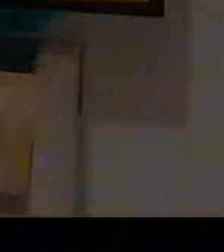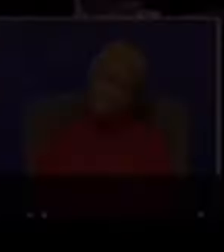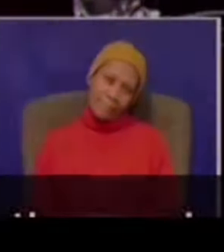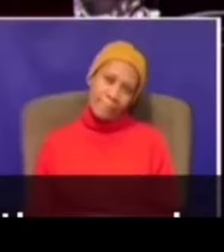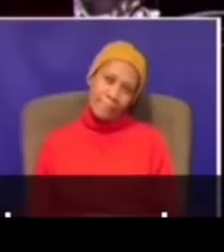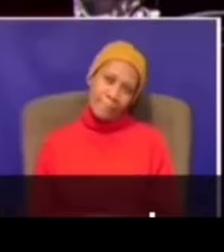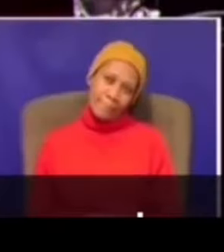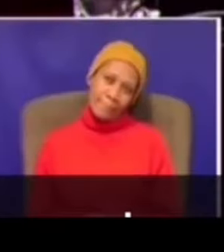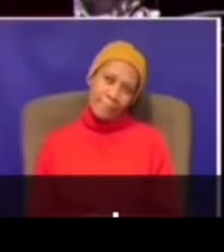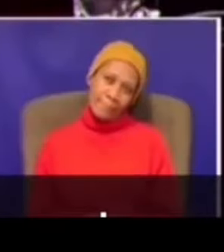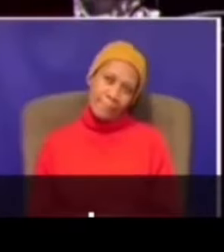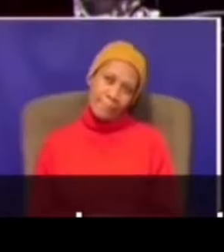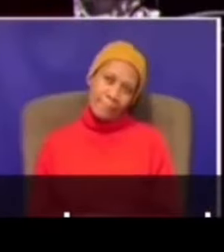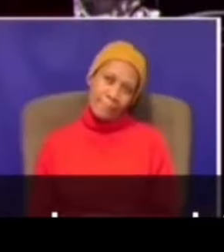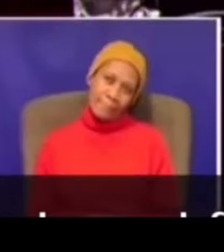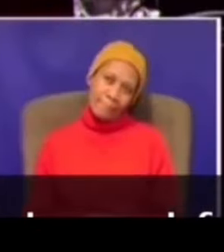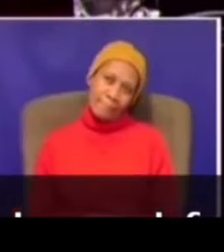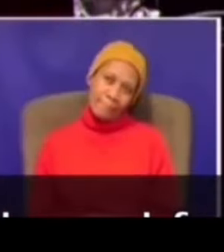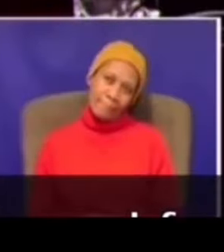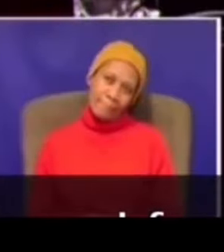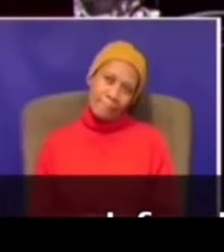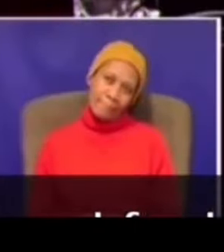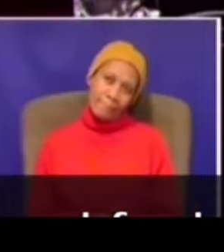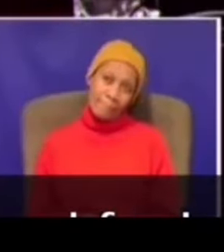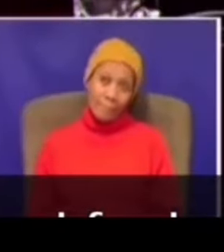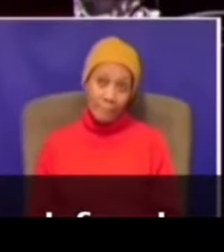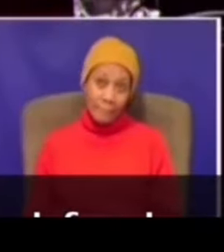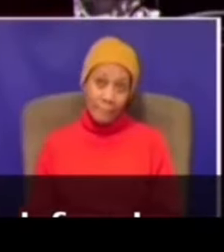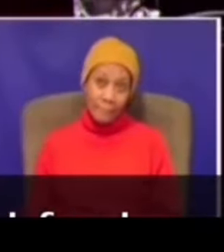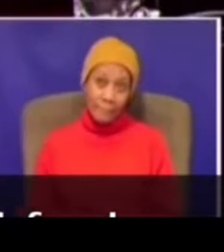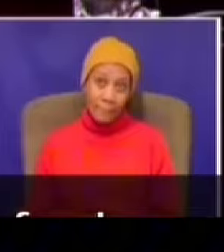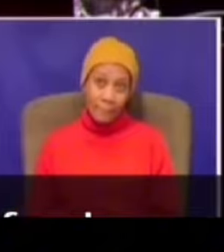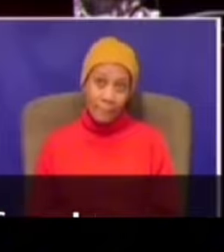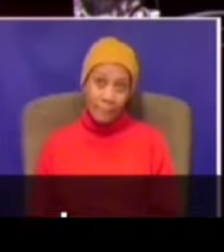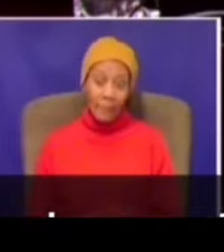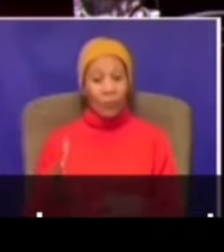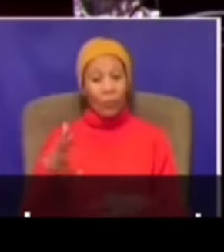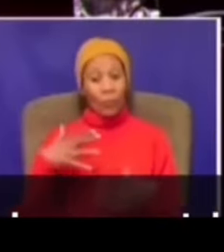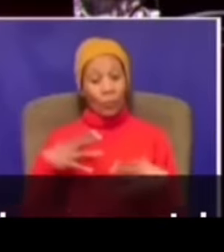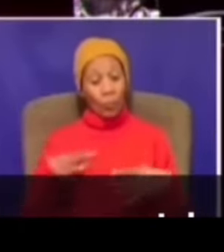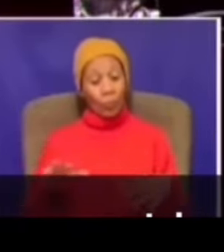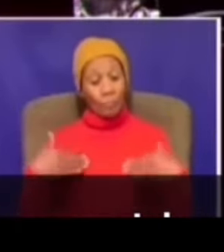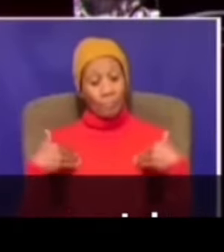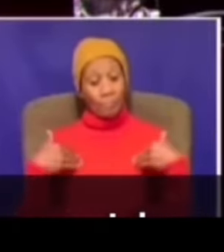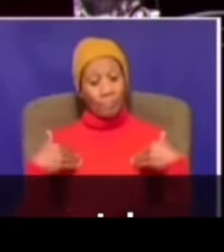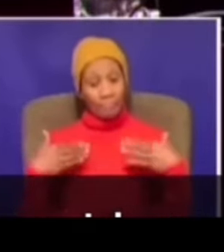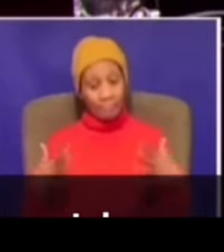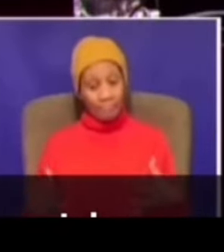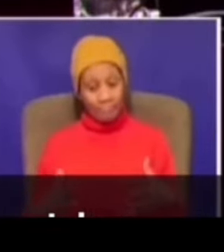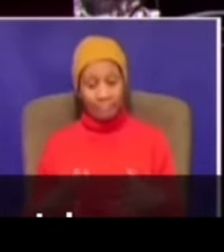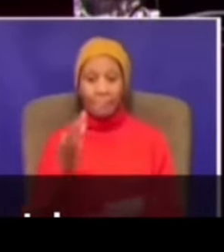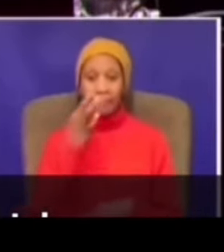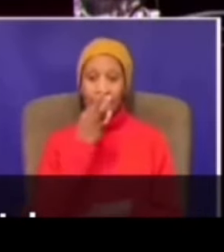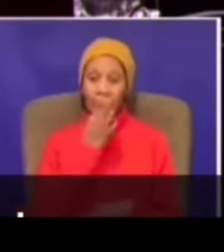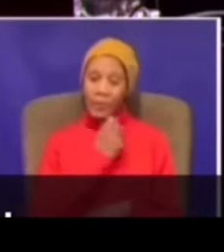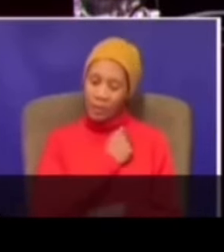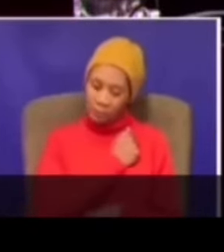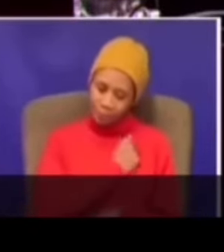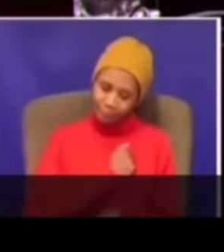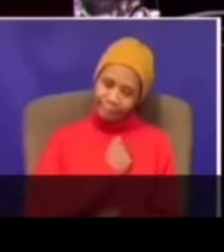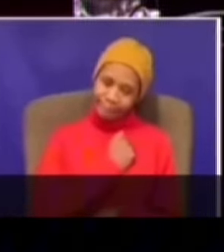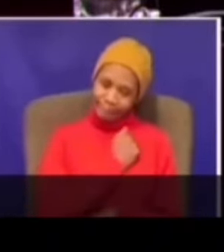talk. Mushavi, let me start by extending my